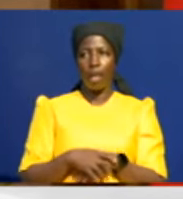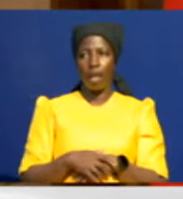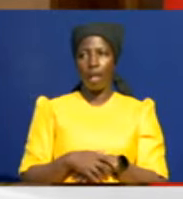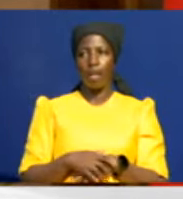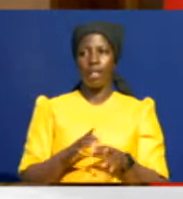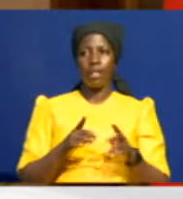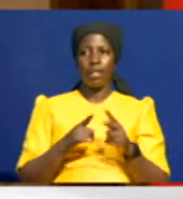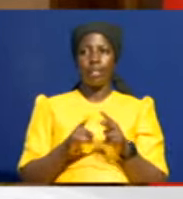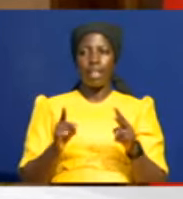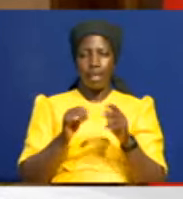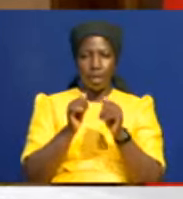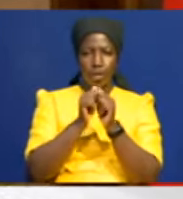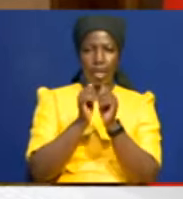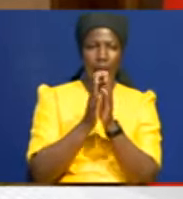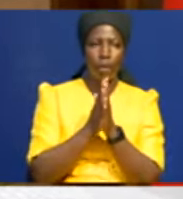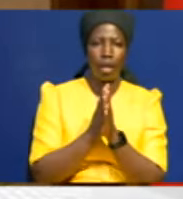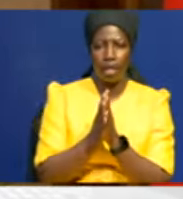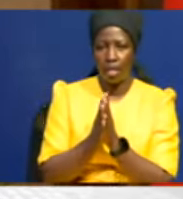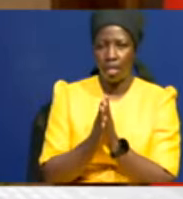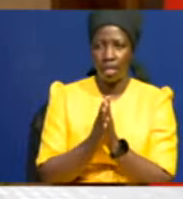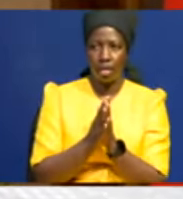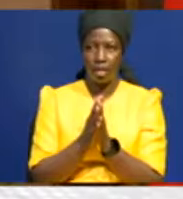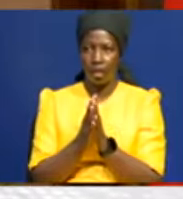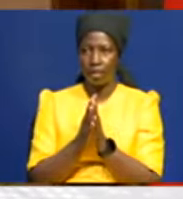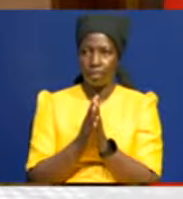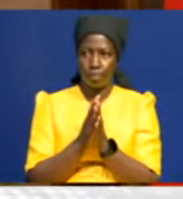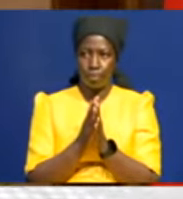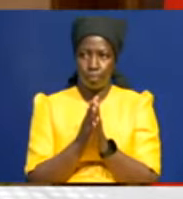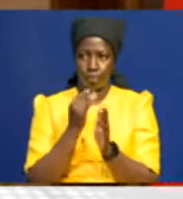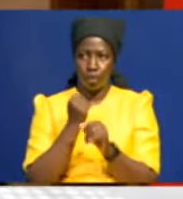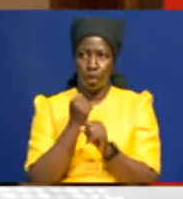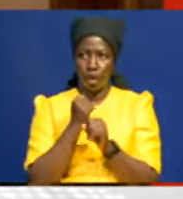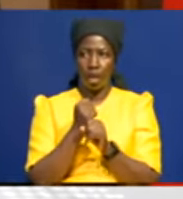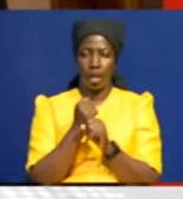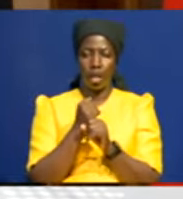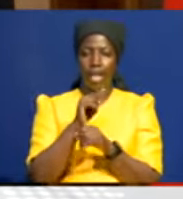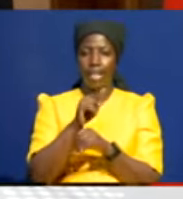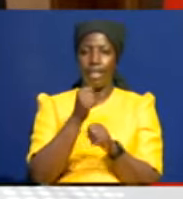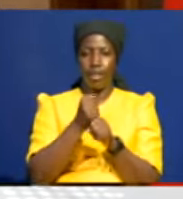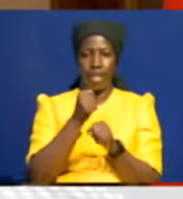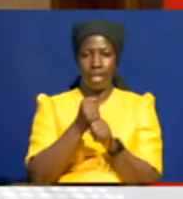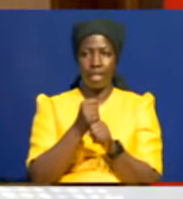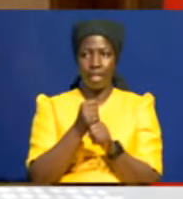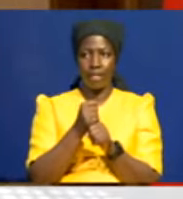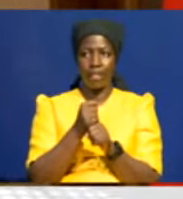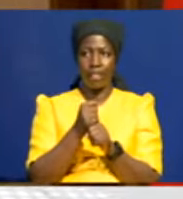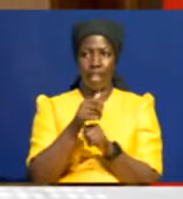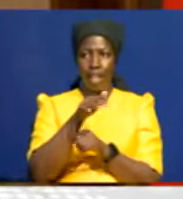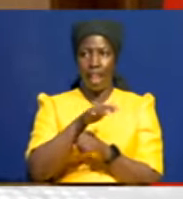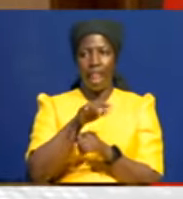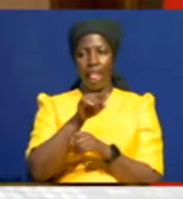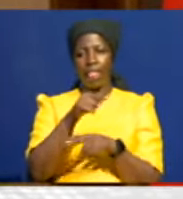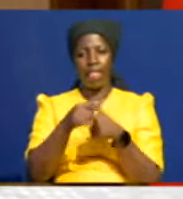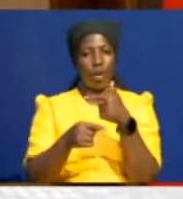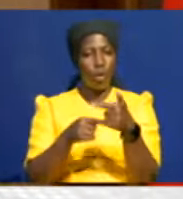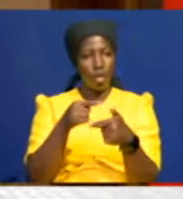started, among others, from the occupation of Crimea. And that occupation of Crimea is still going